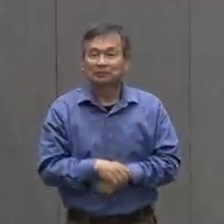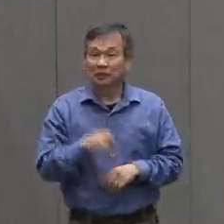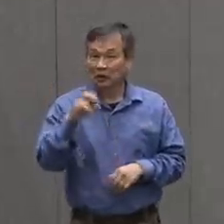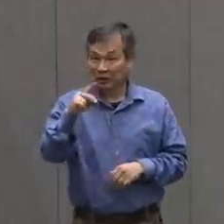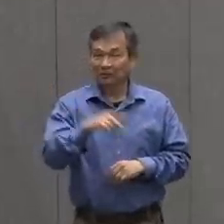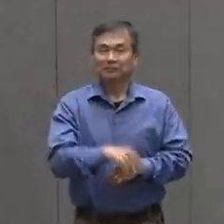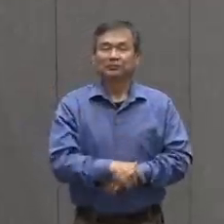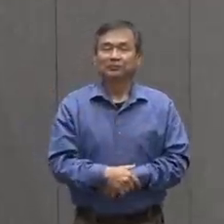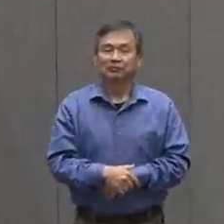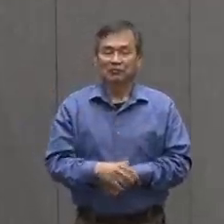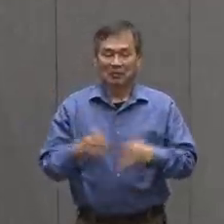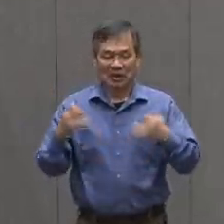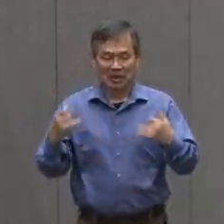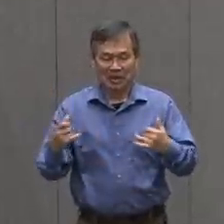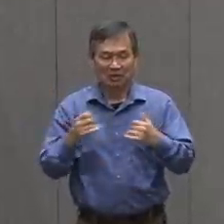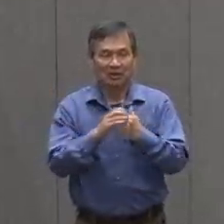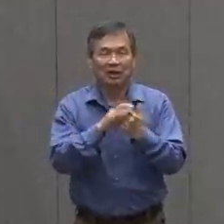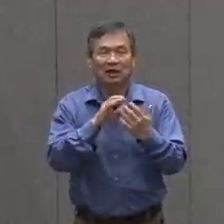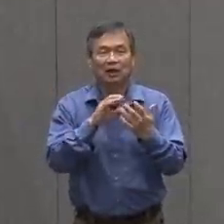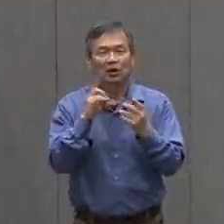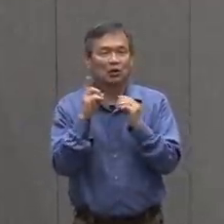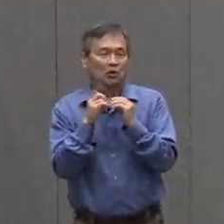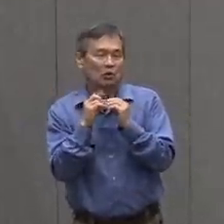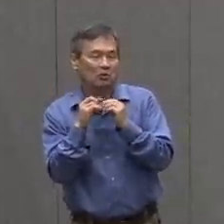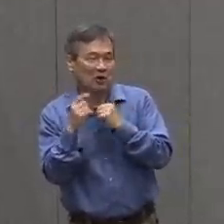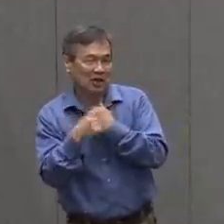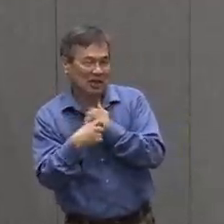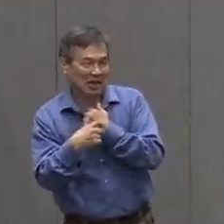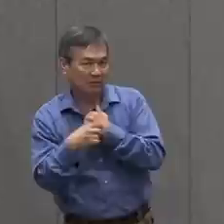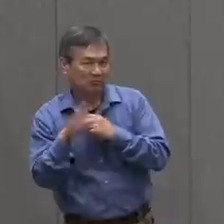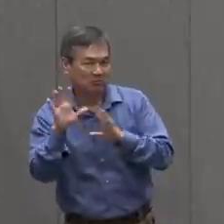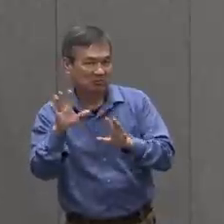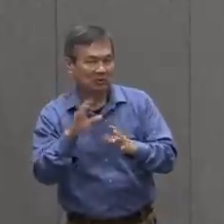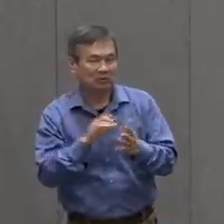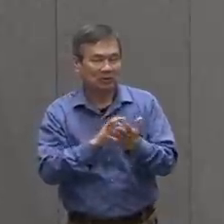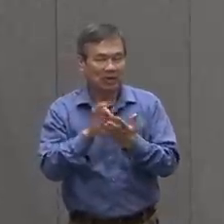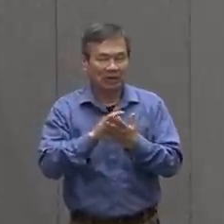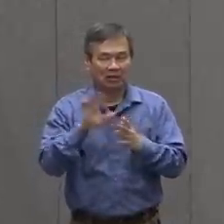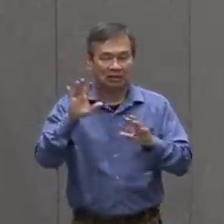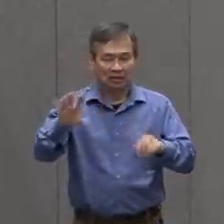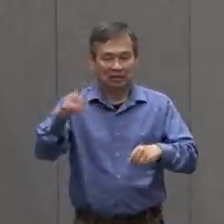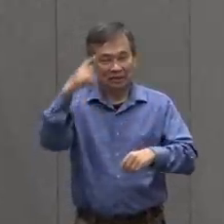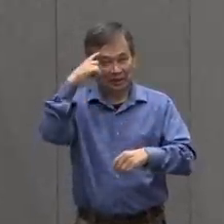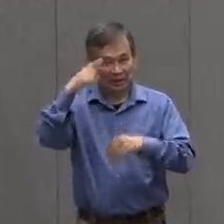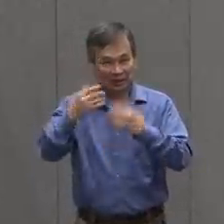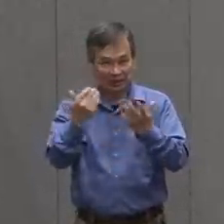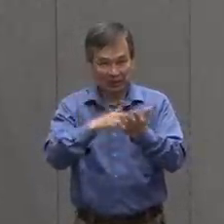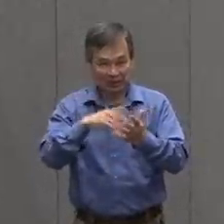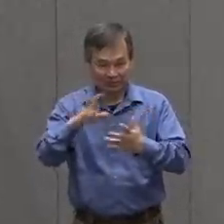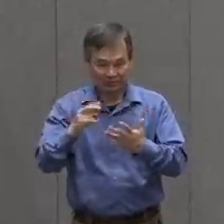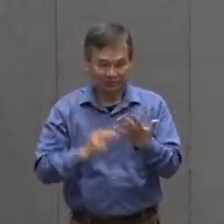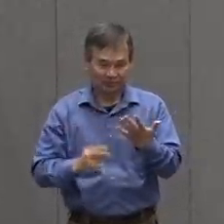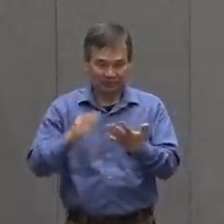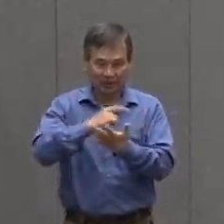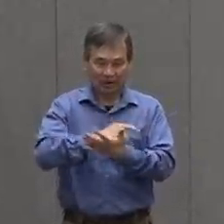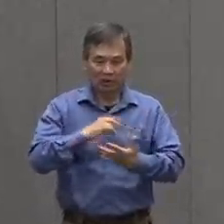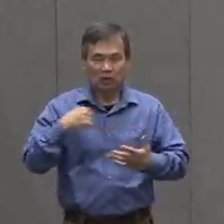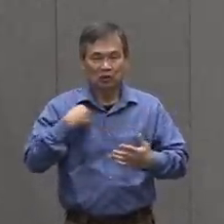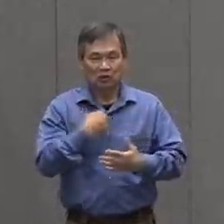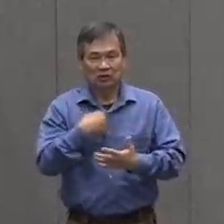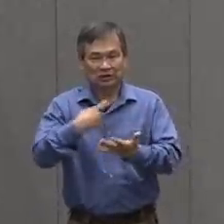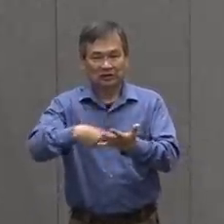Okay, before we count one last time, let's review. So our number of the day was the